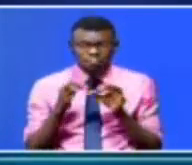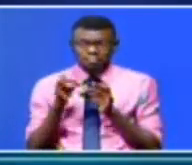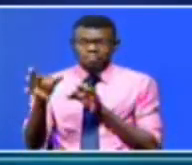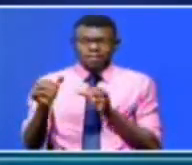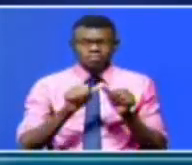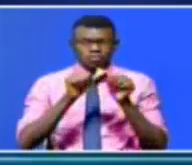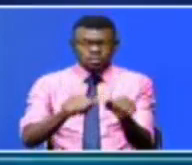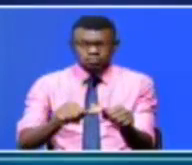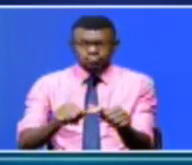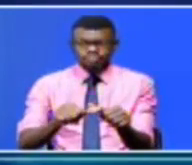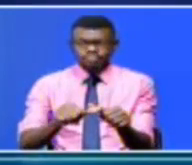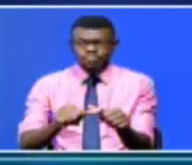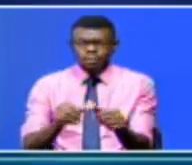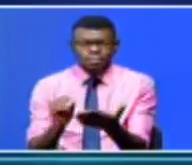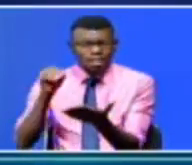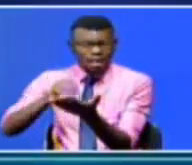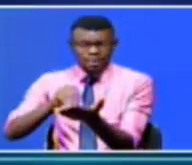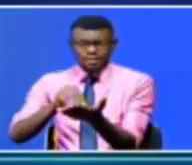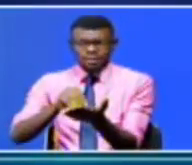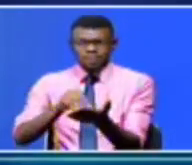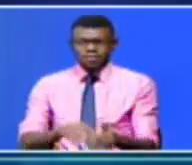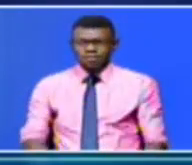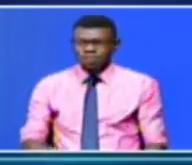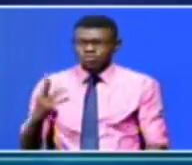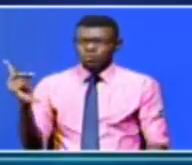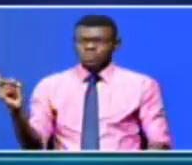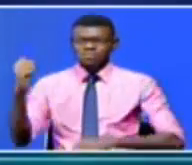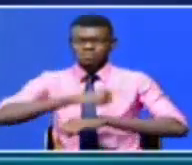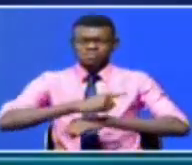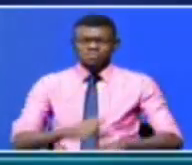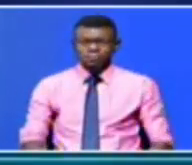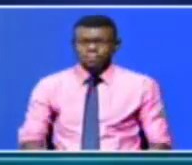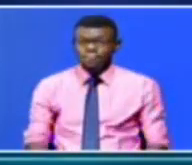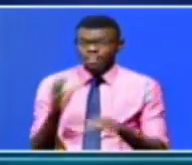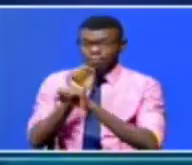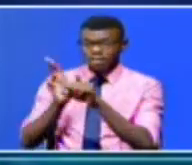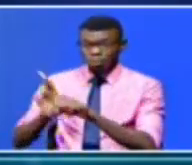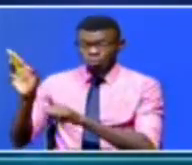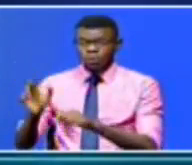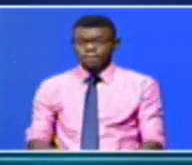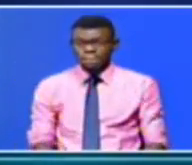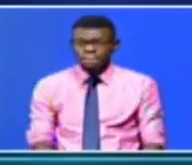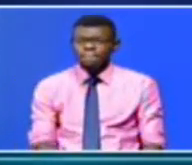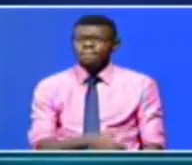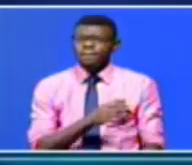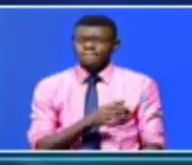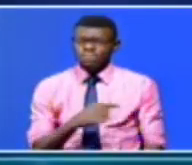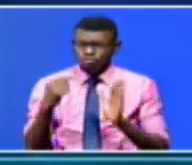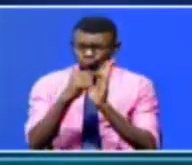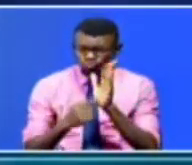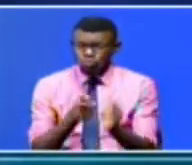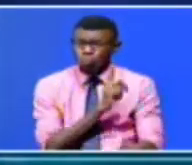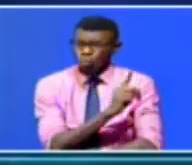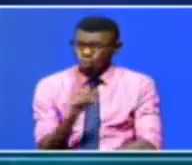extended for a further period of 21 days. President Kenyatta warning of stringent measures should the